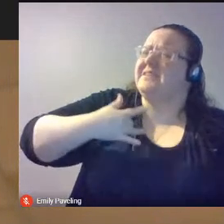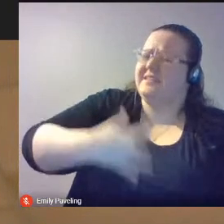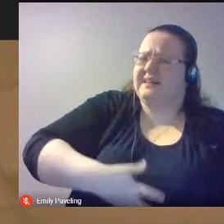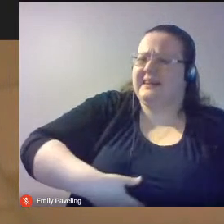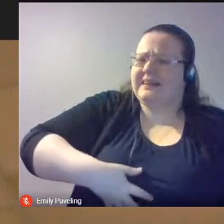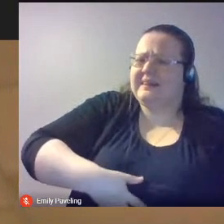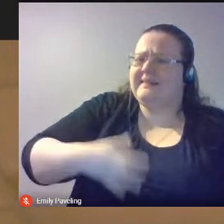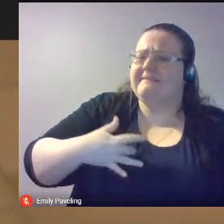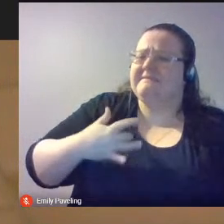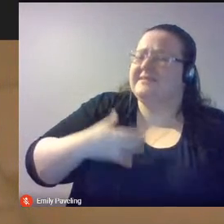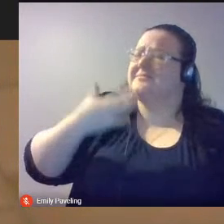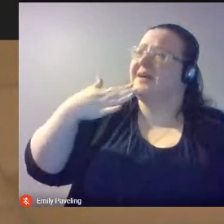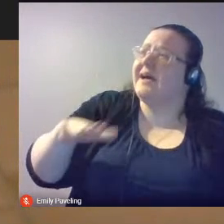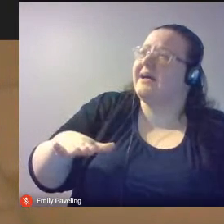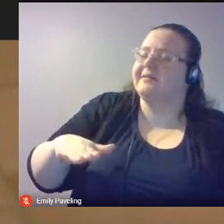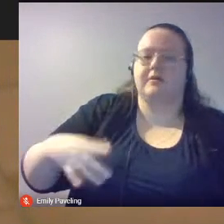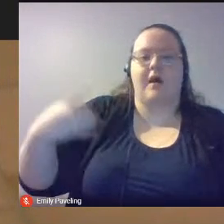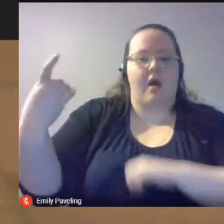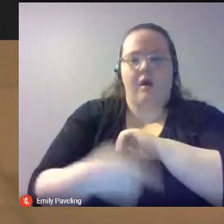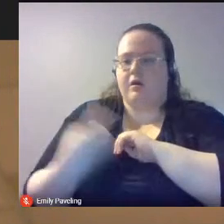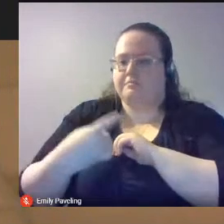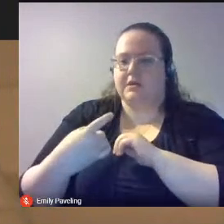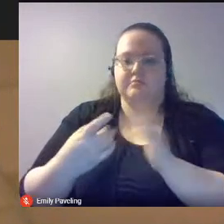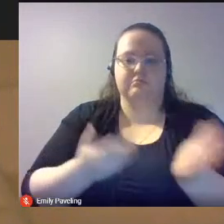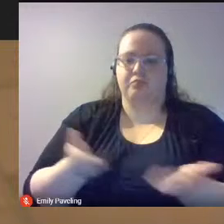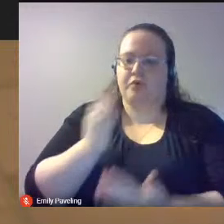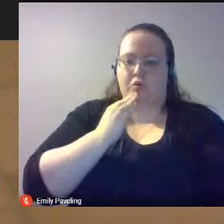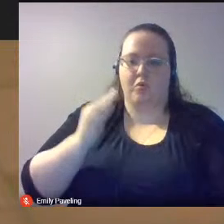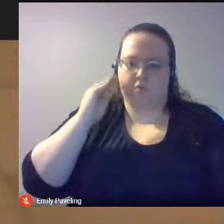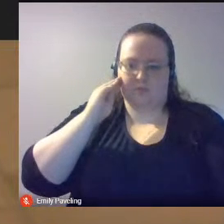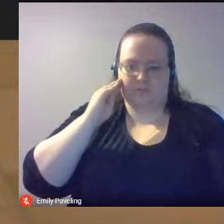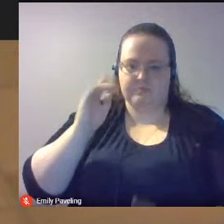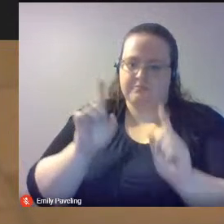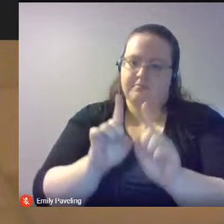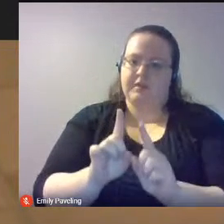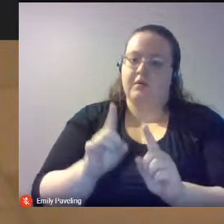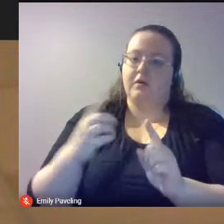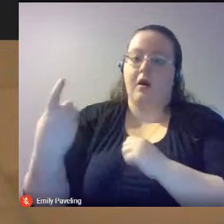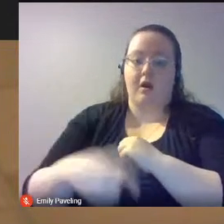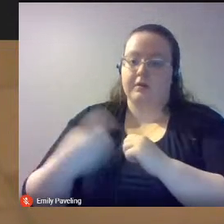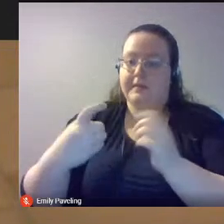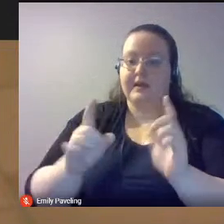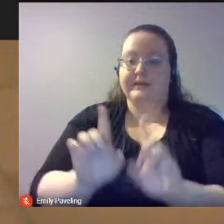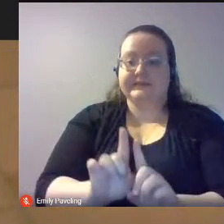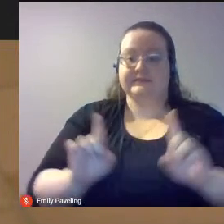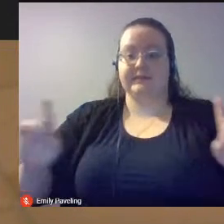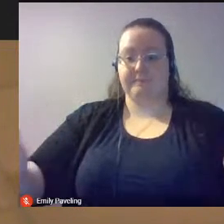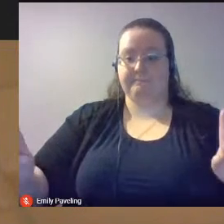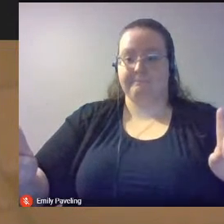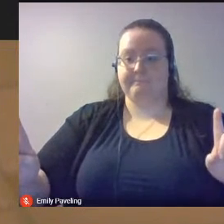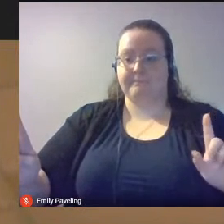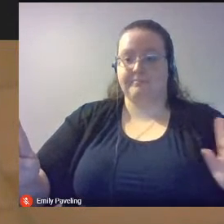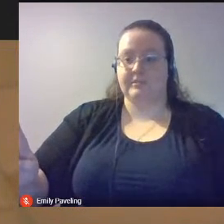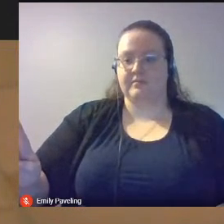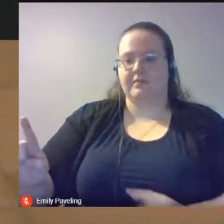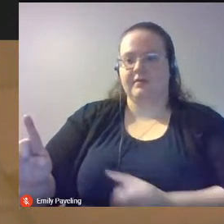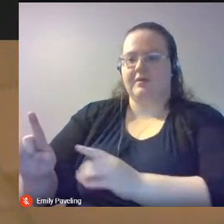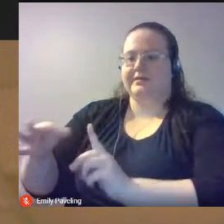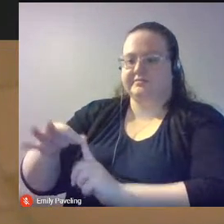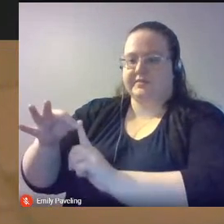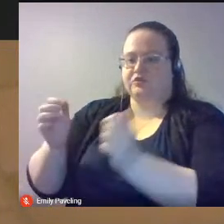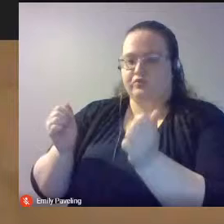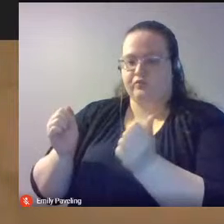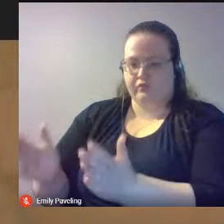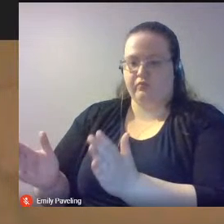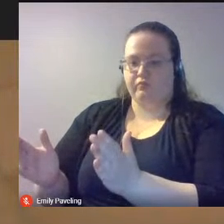student with signs or symptoms of COVID-19 should be immediately separated from others and supervised in a designated room or space. So